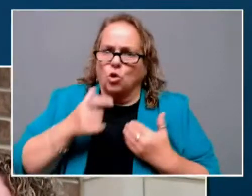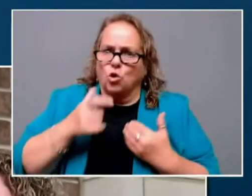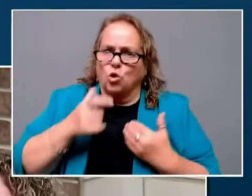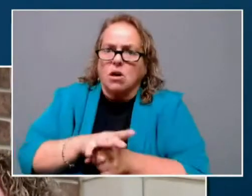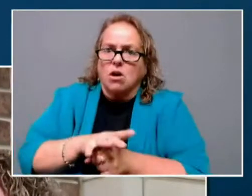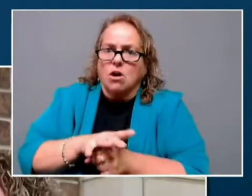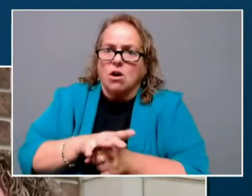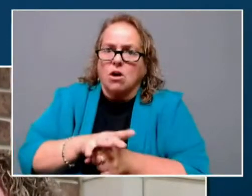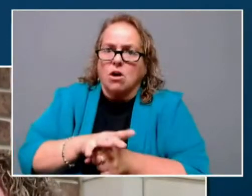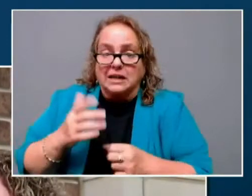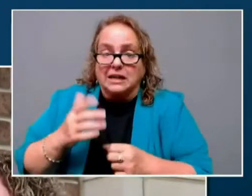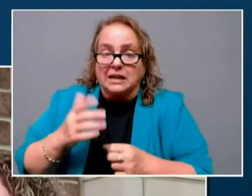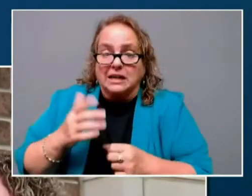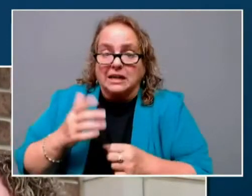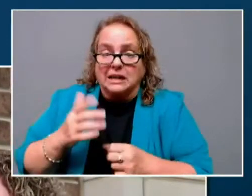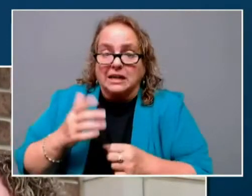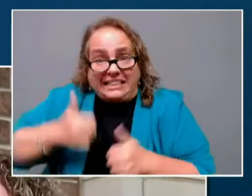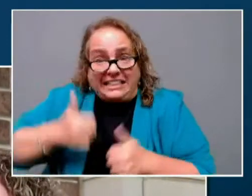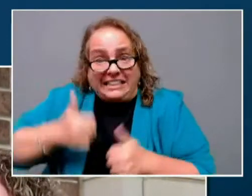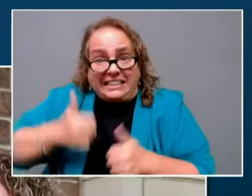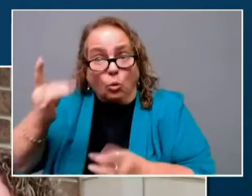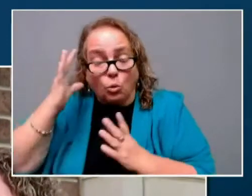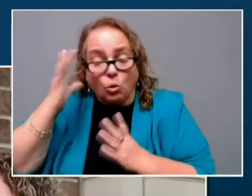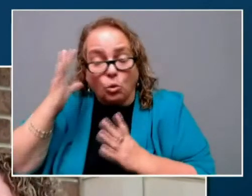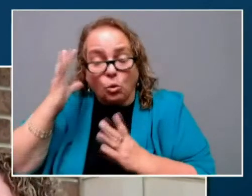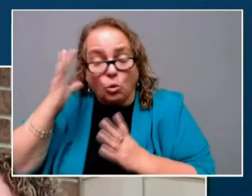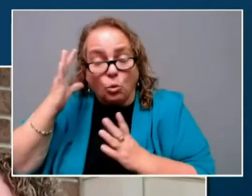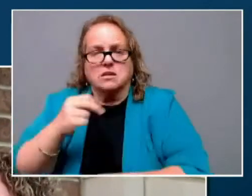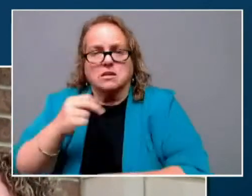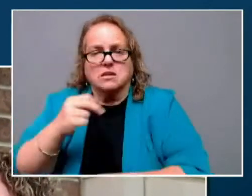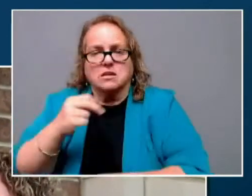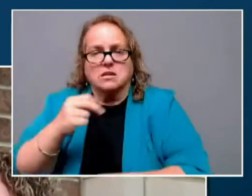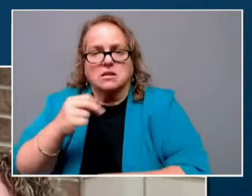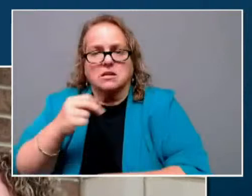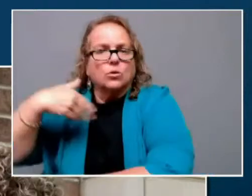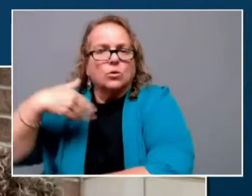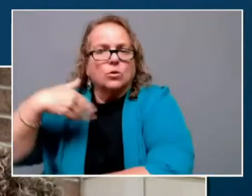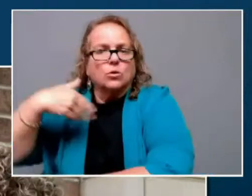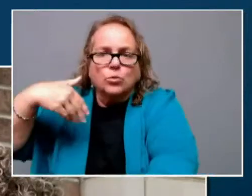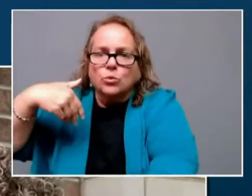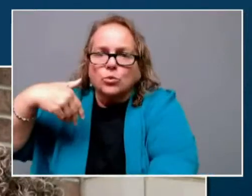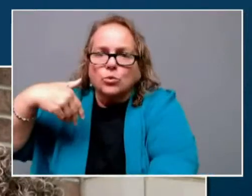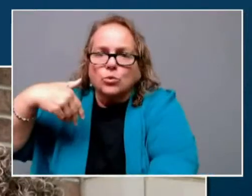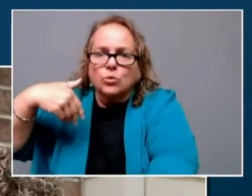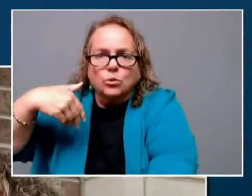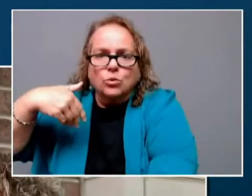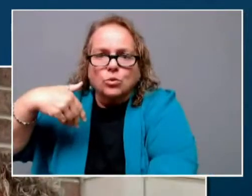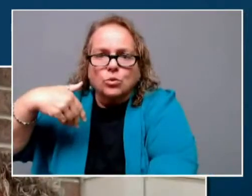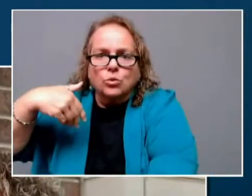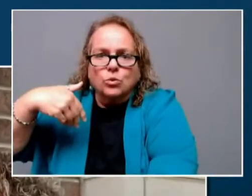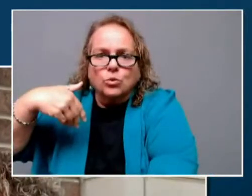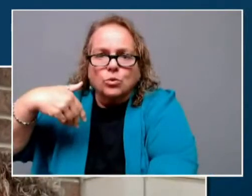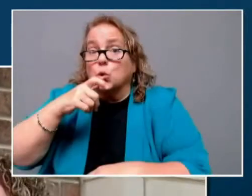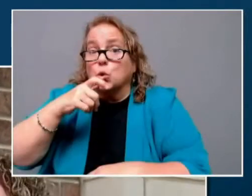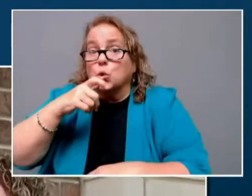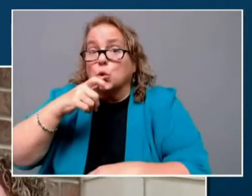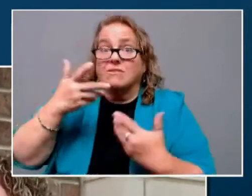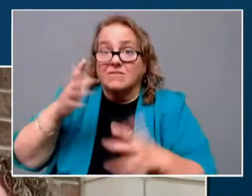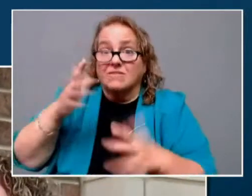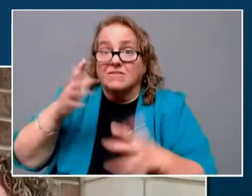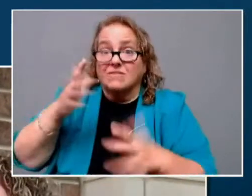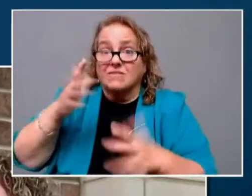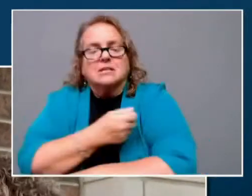that are unvaccinated. The ones that are vaccinated aren't getting as sick, aren't having to be admitted